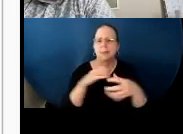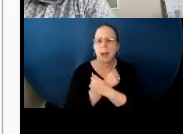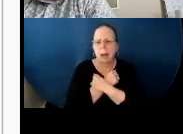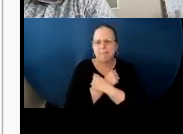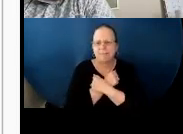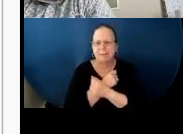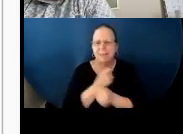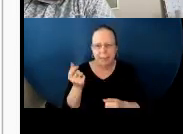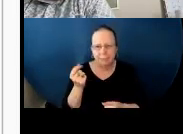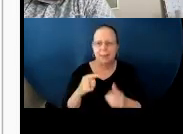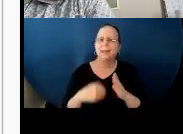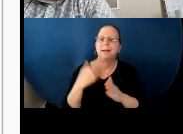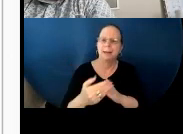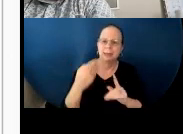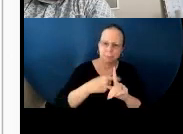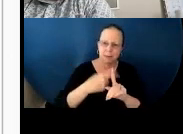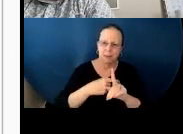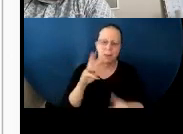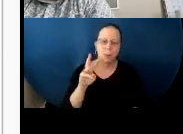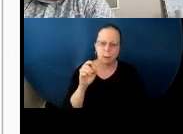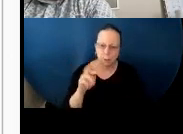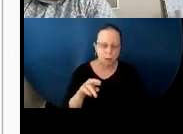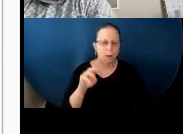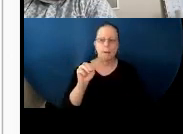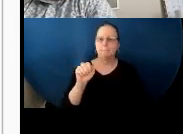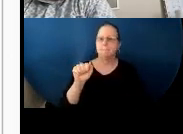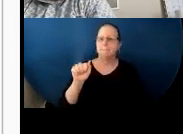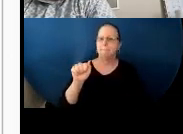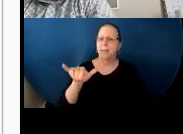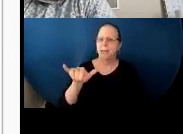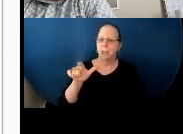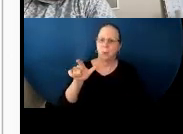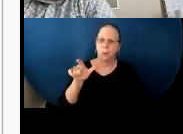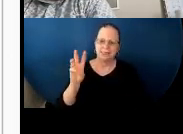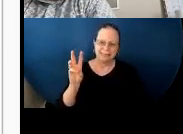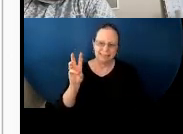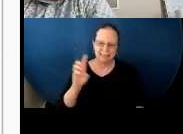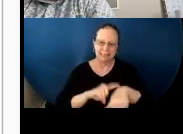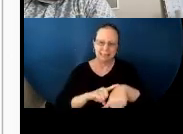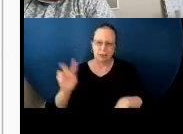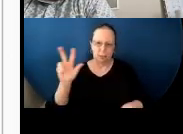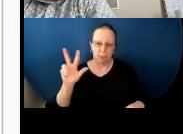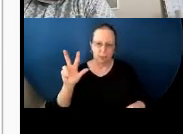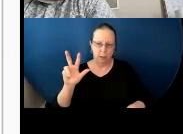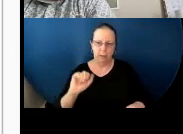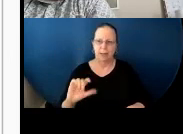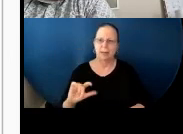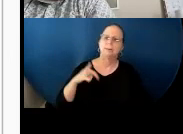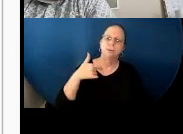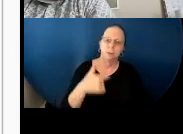next monthly webinar will be on May 26th at 3 o'clock, and I'll turn it back over to Donald.